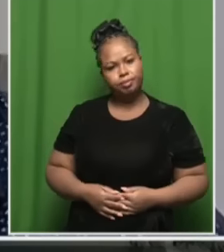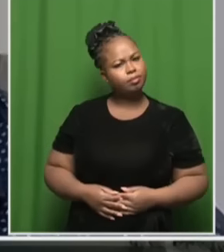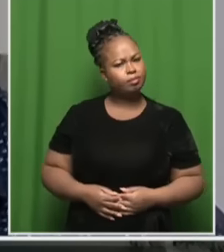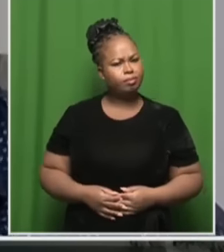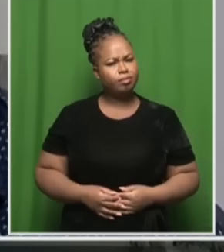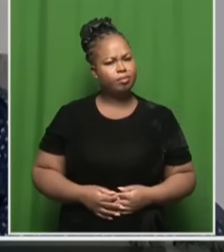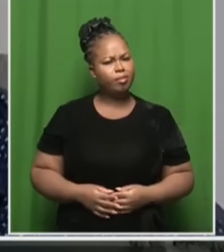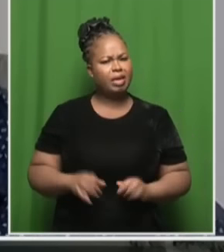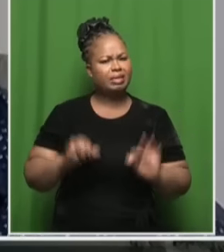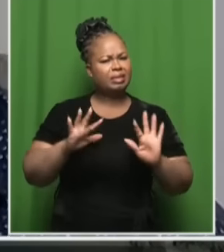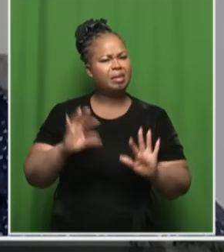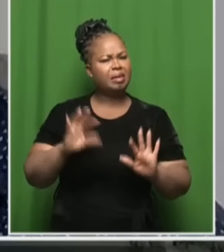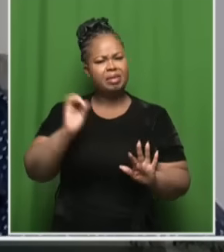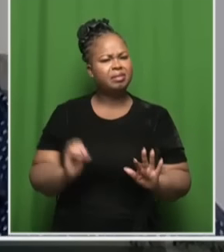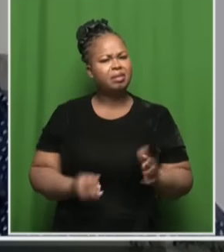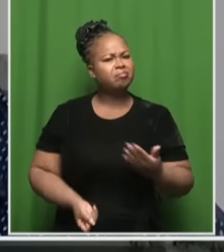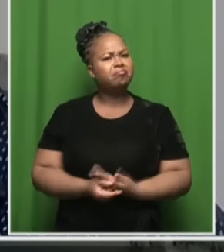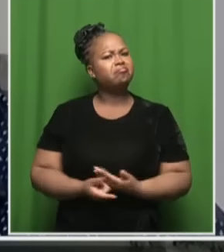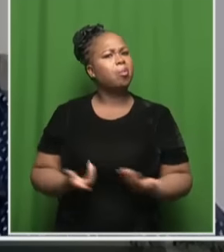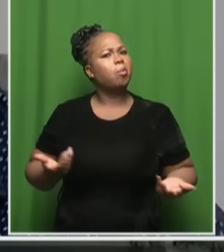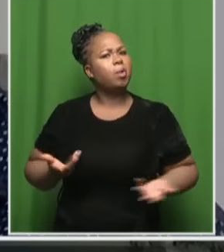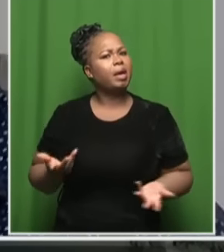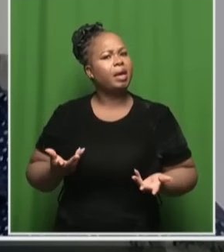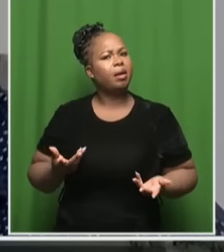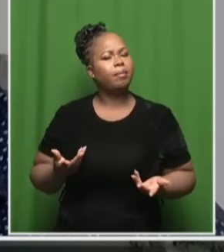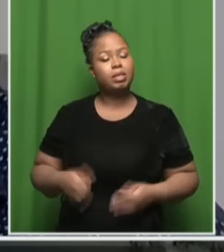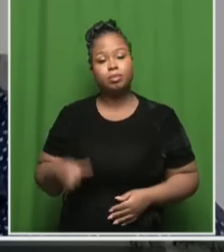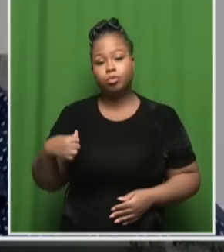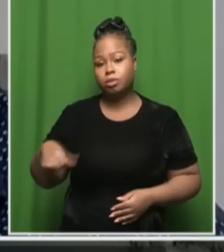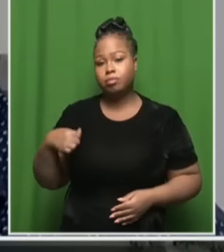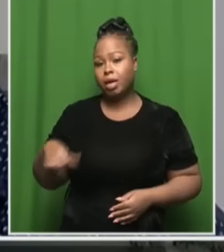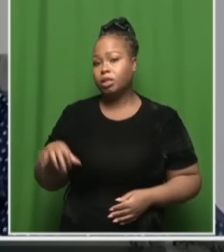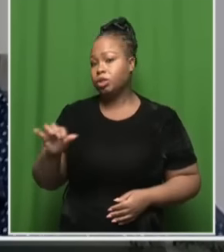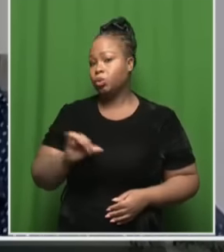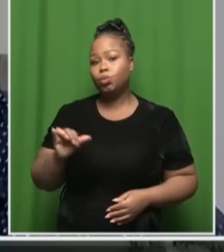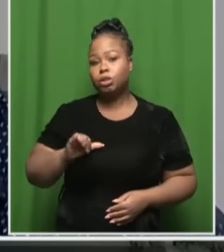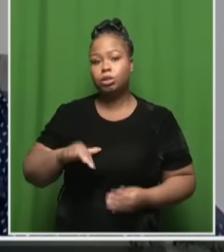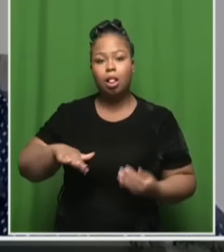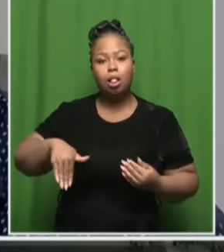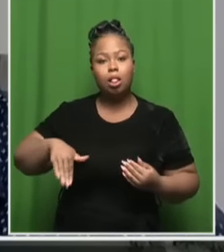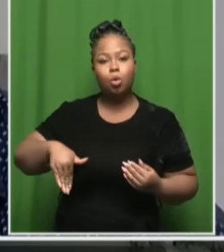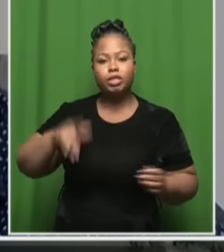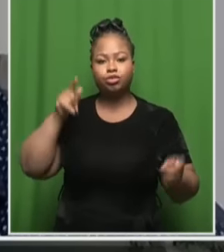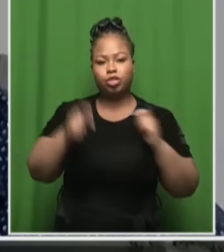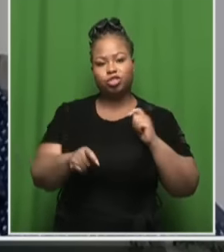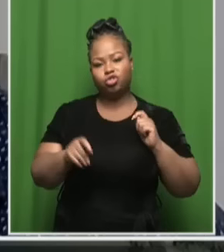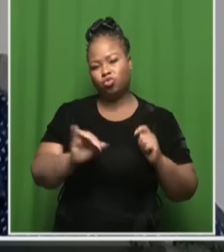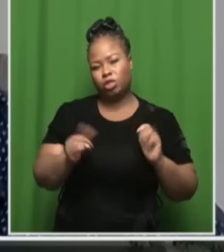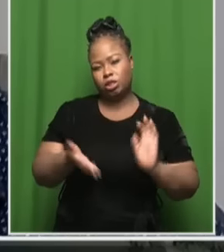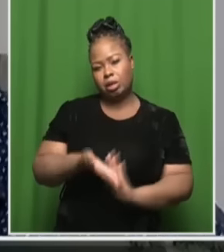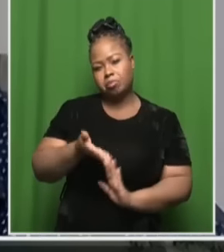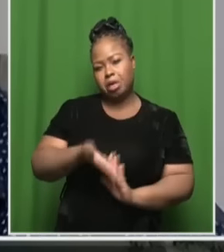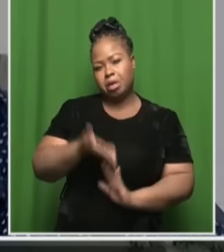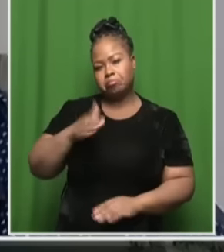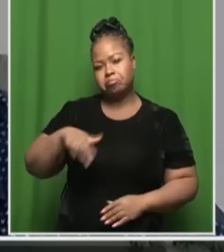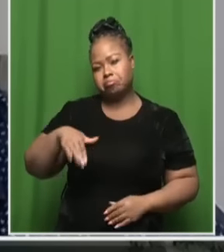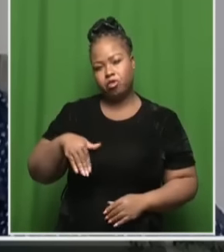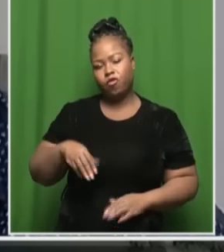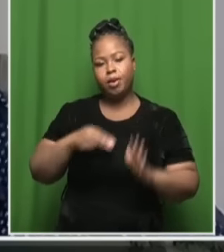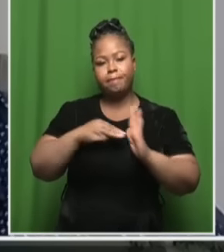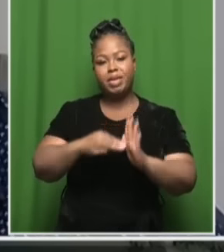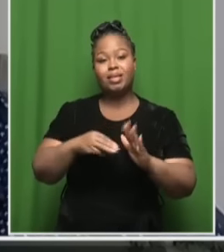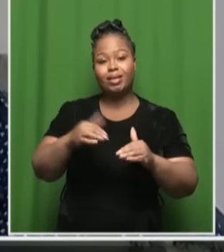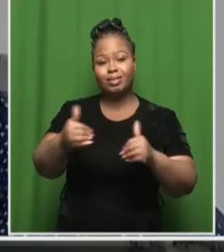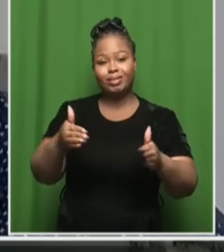that remaining 10%? Are you able to pinpoint which municipality or locality those 10% of meters that